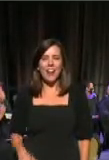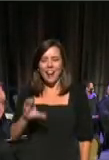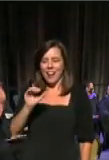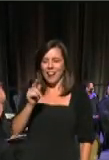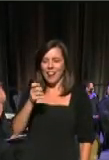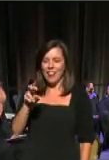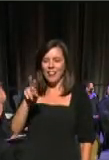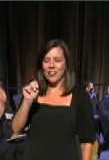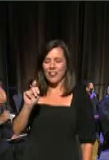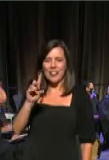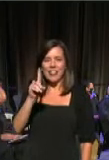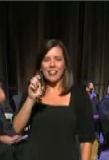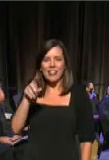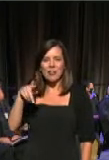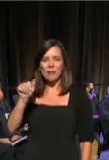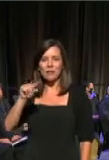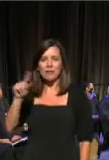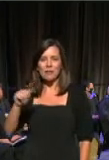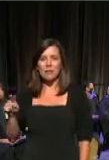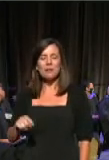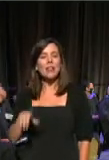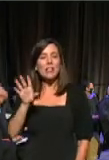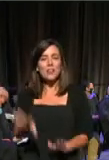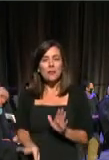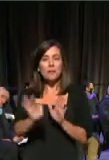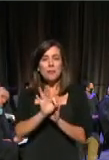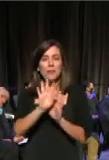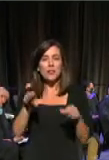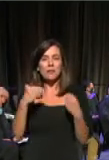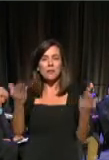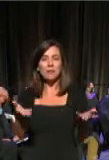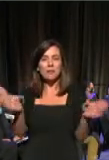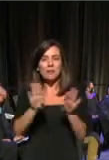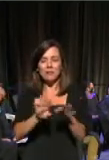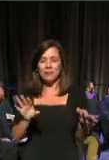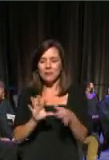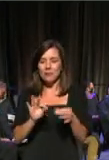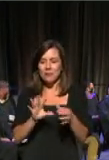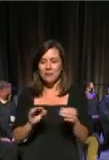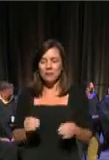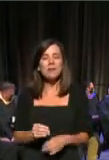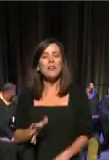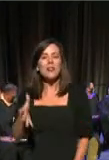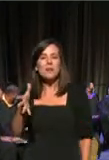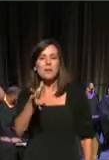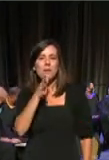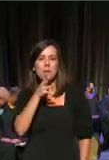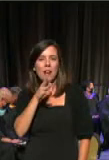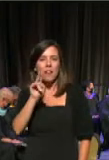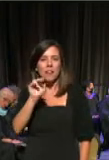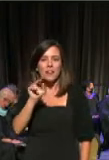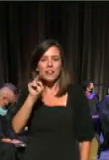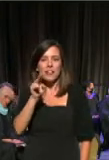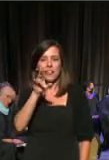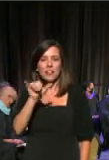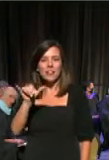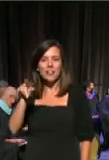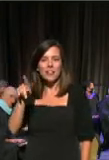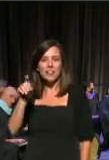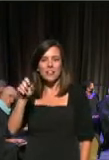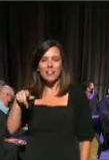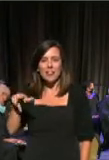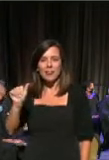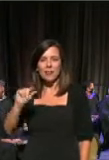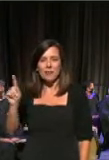Catherine DePaz, who's chosen to present the closing remarks. Catherine is the daughter of Nancy DePaz.